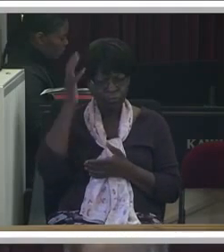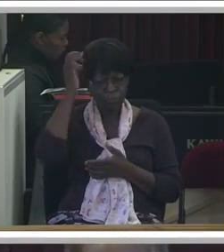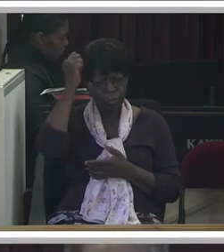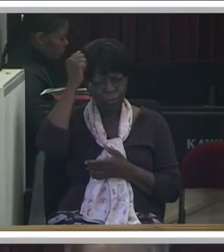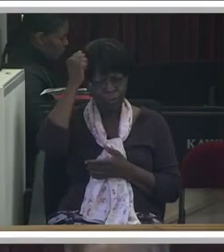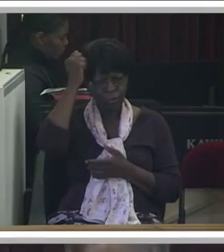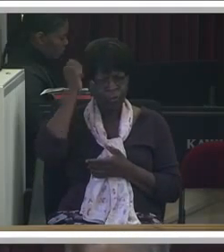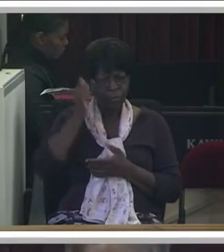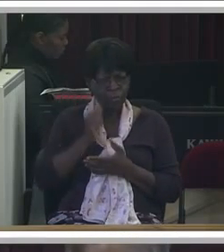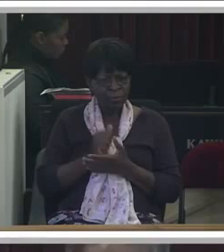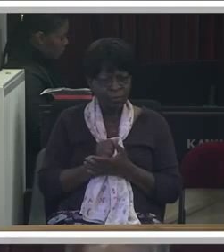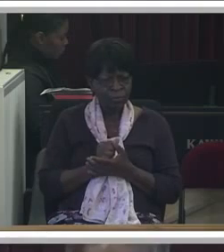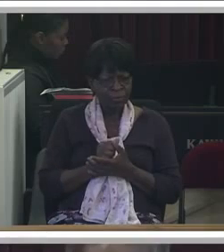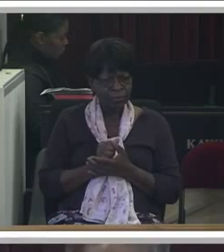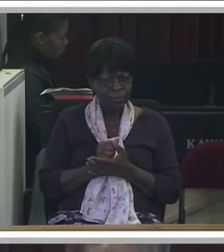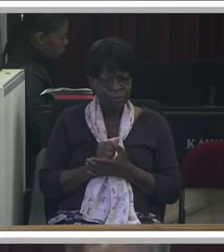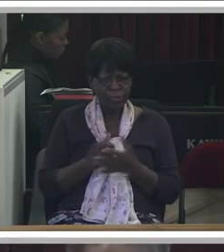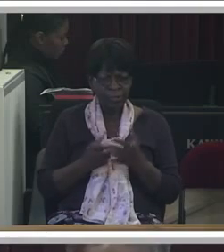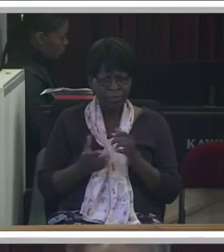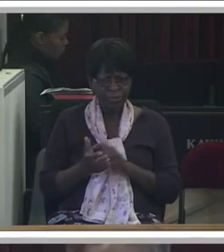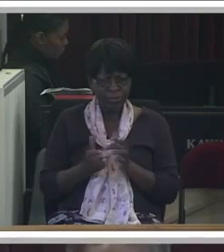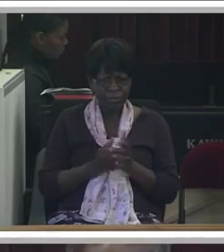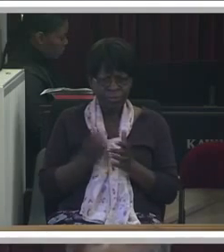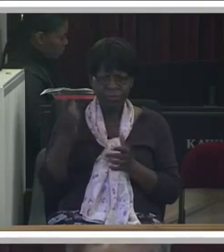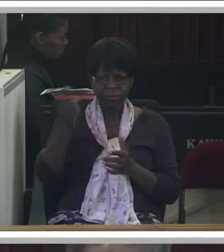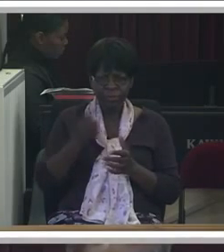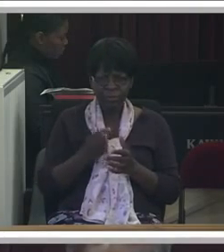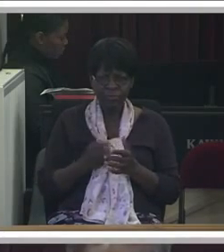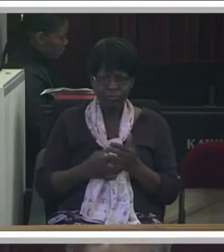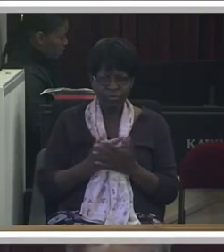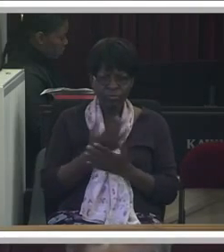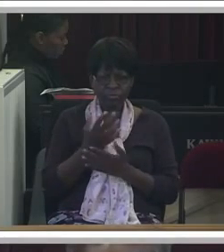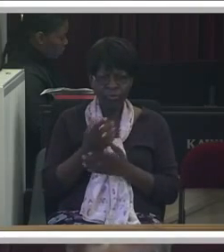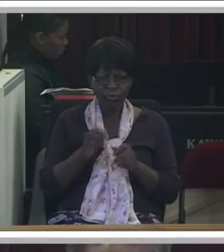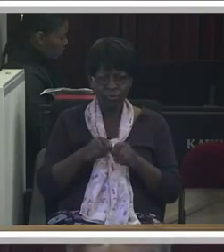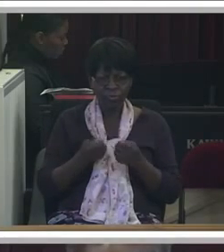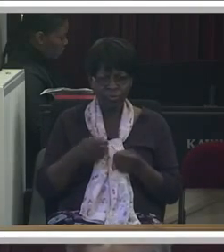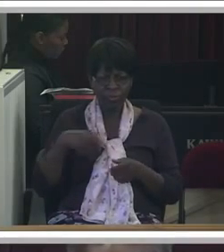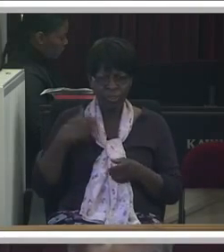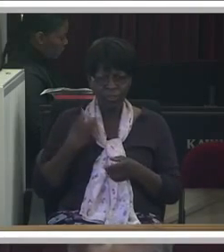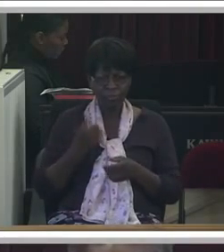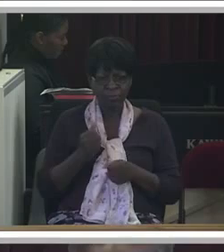that he has come to restore our broken lives and make us whole again.